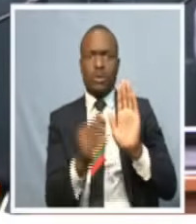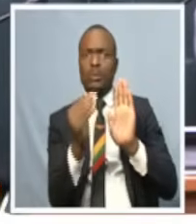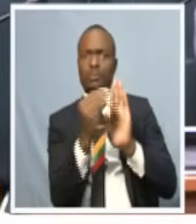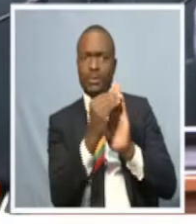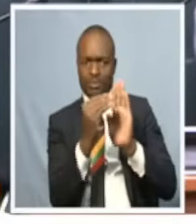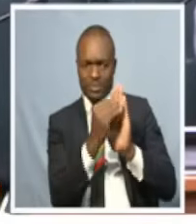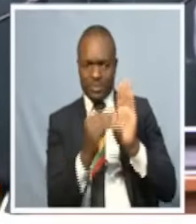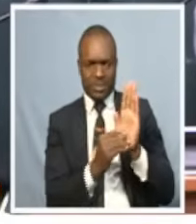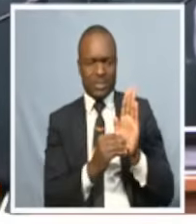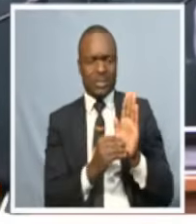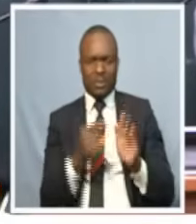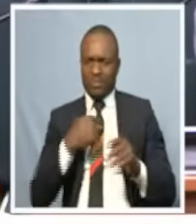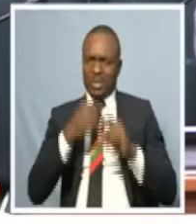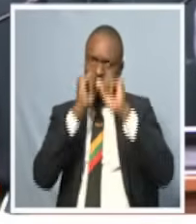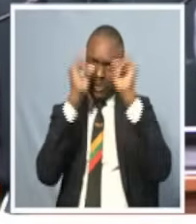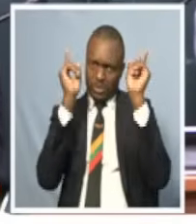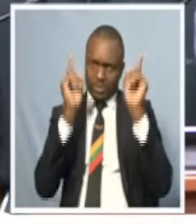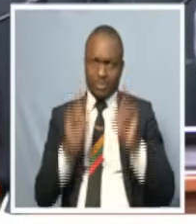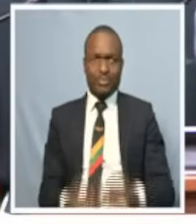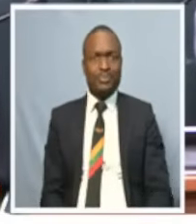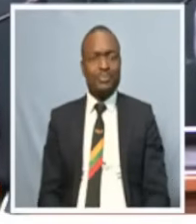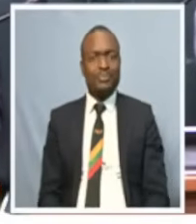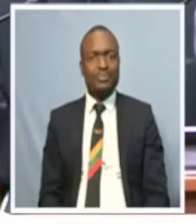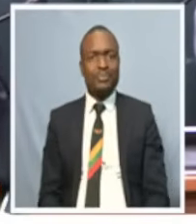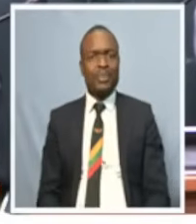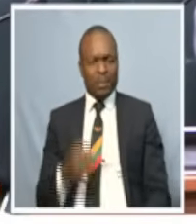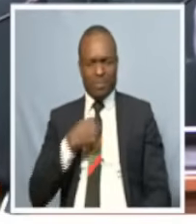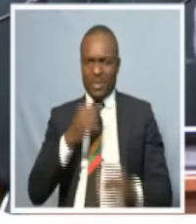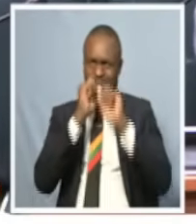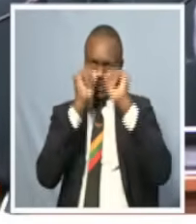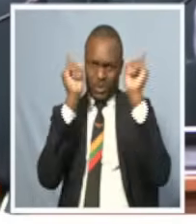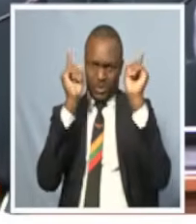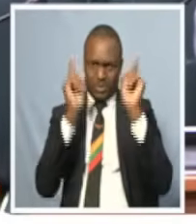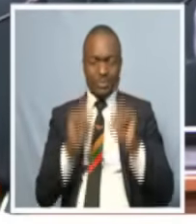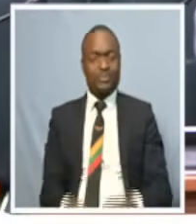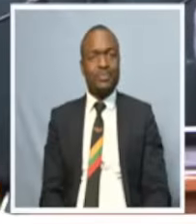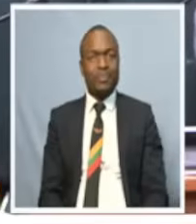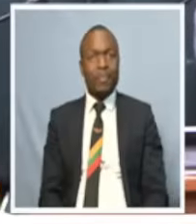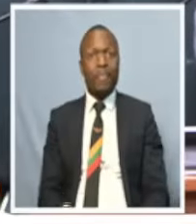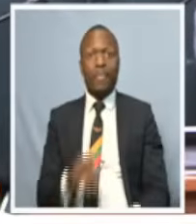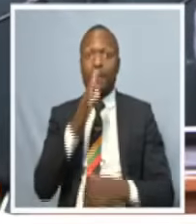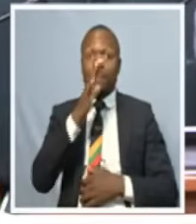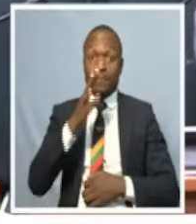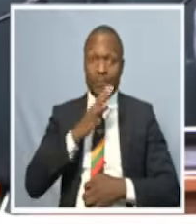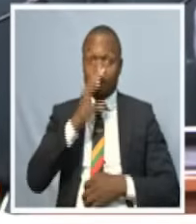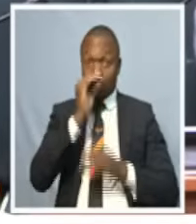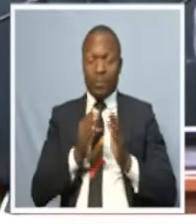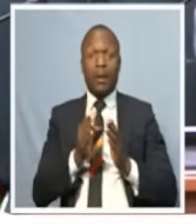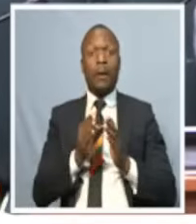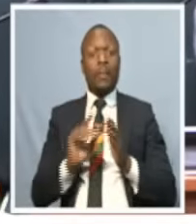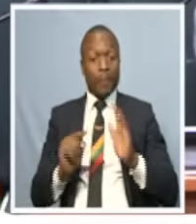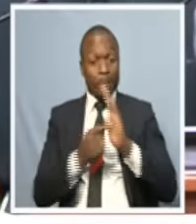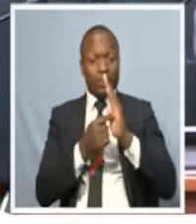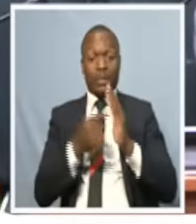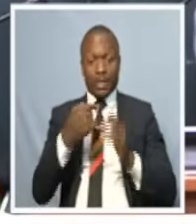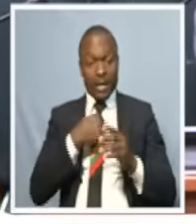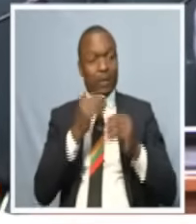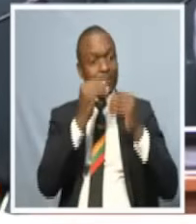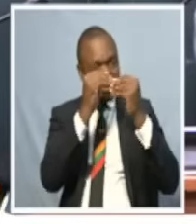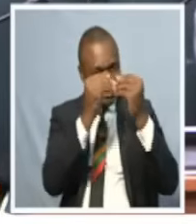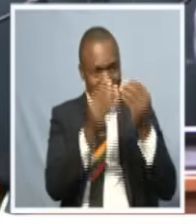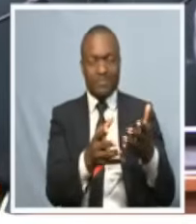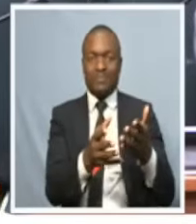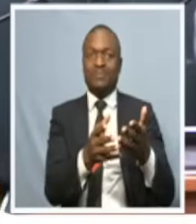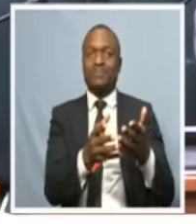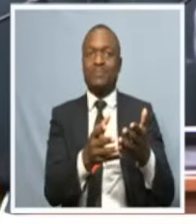list, I'm shocked. I'm shocked, Madam Speaker. Madam Speaker, the point I'm making is